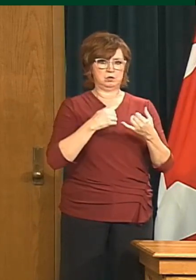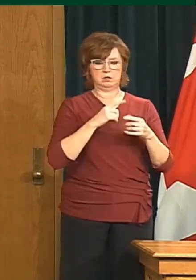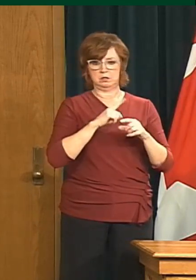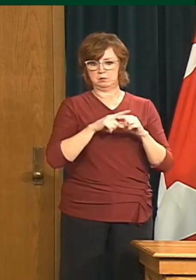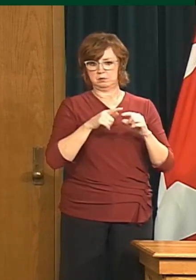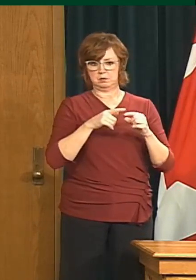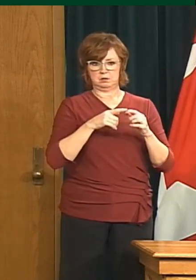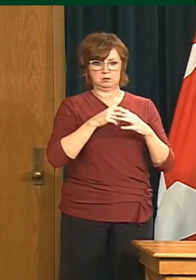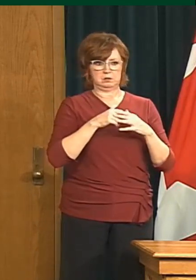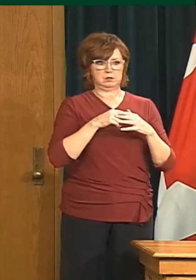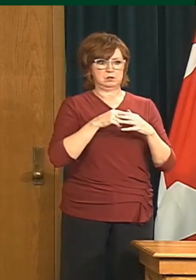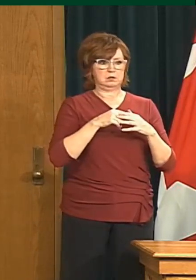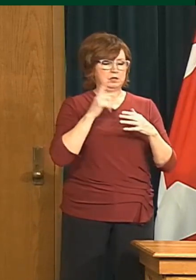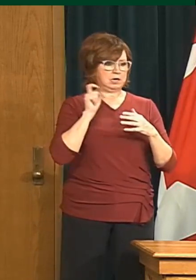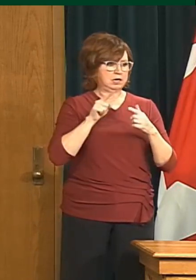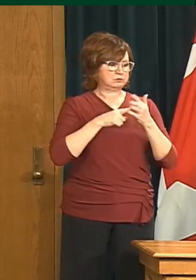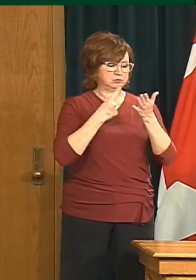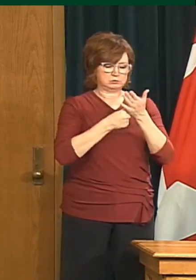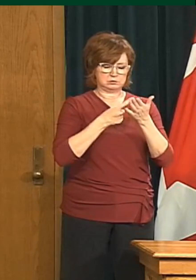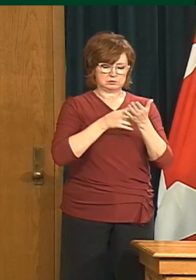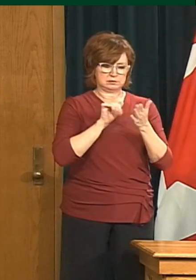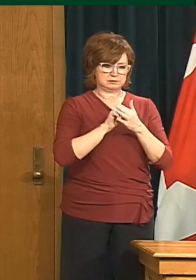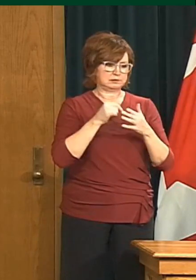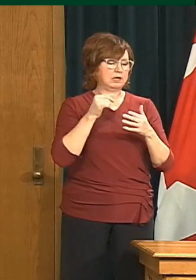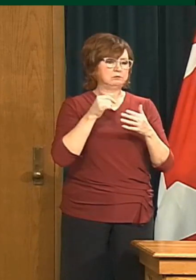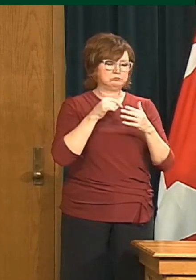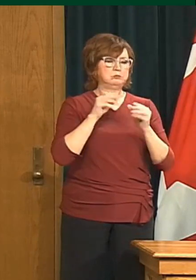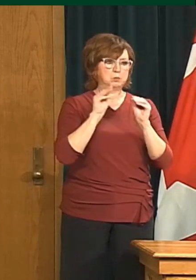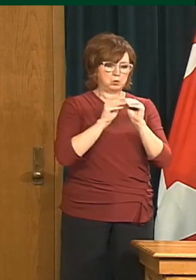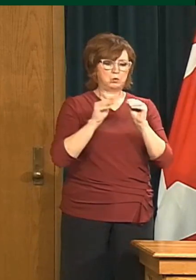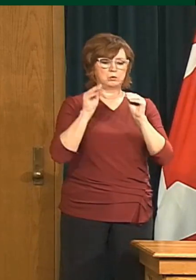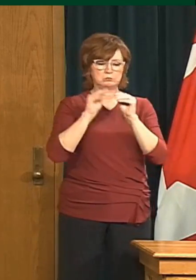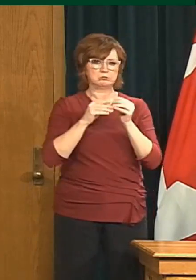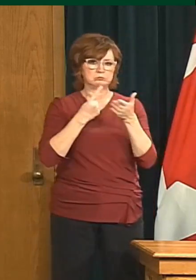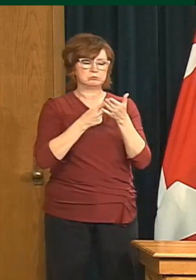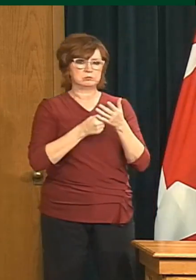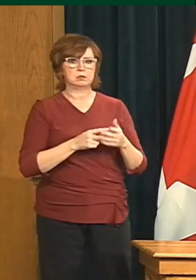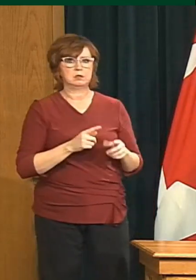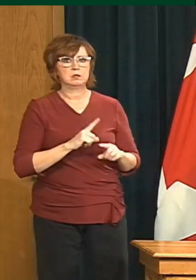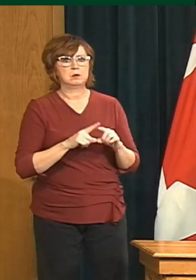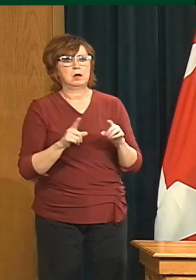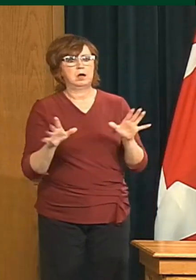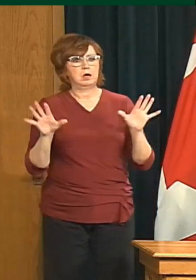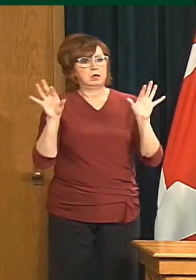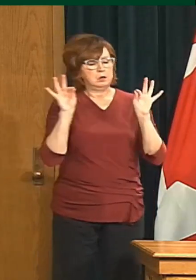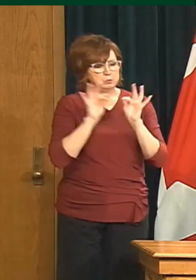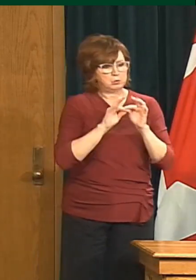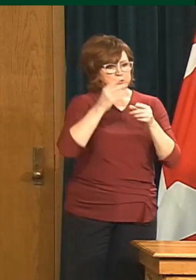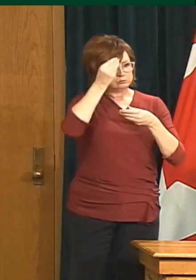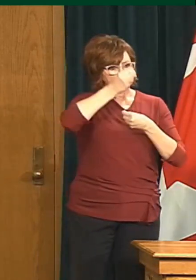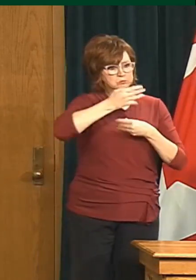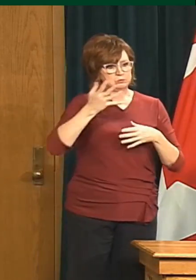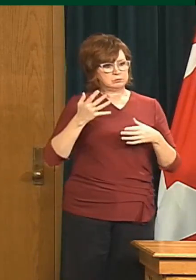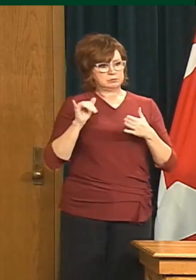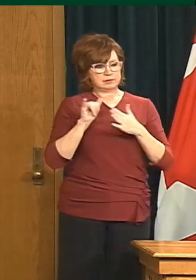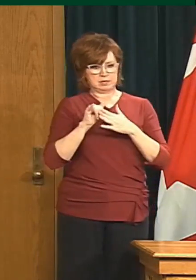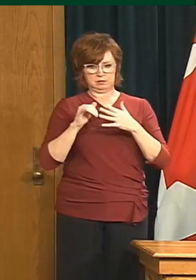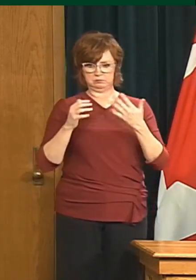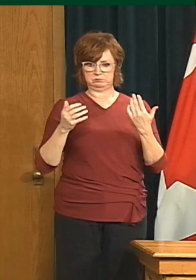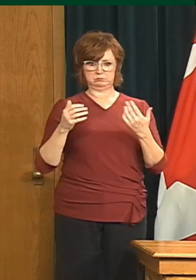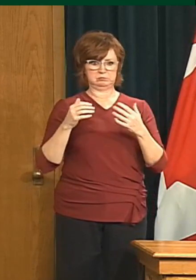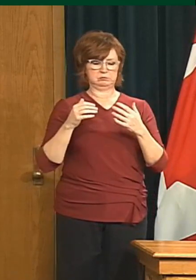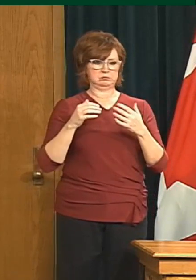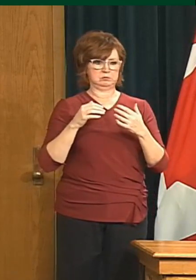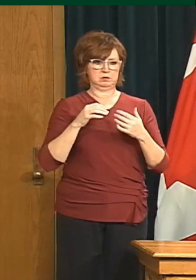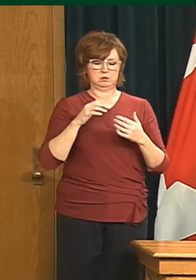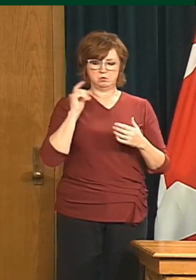cycle. But I want to just reinforce again that this is not a structural deficit.